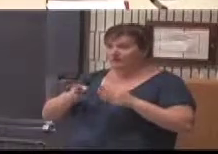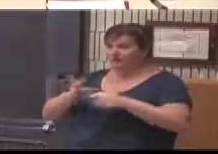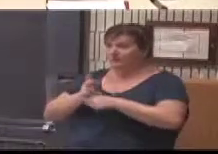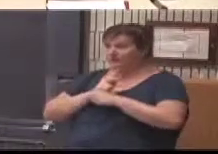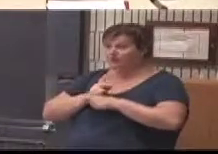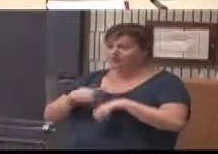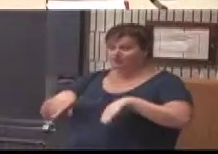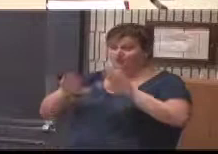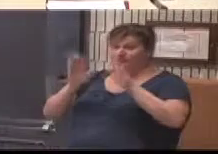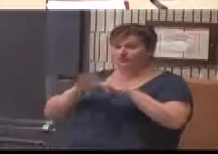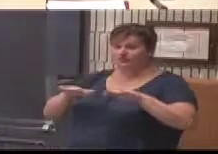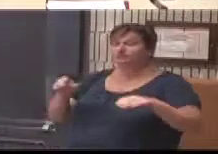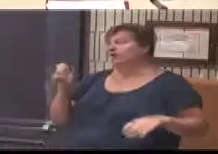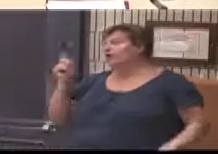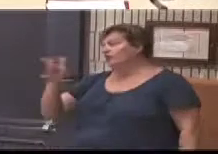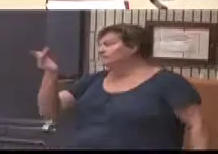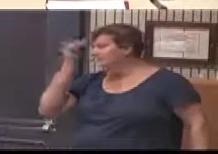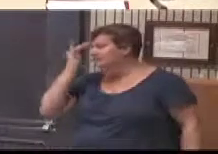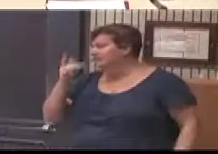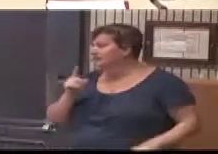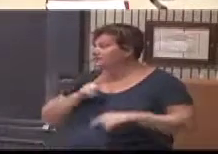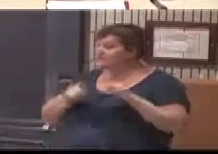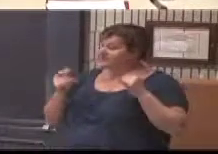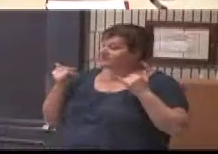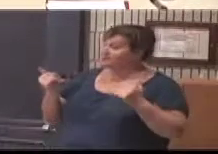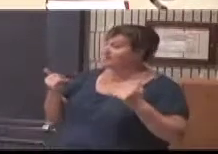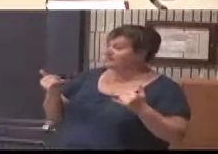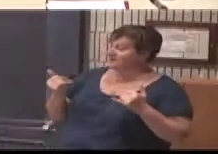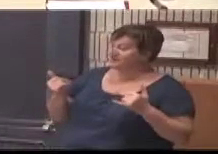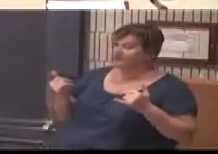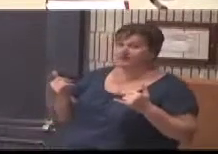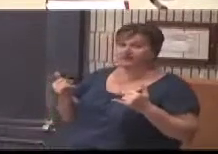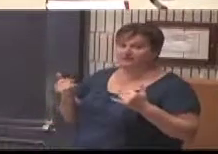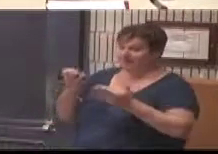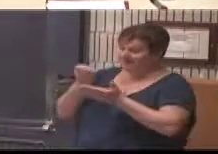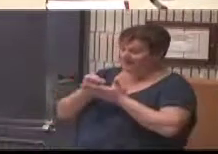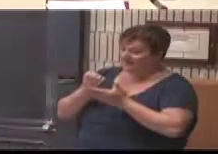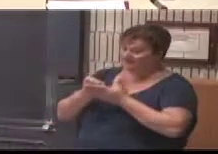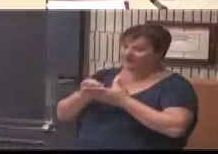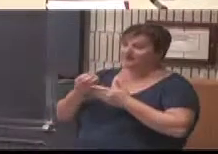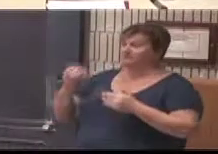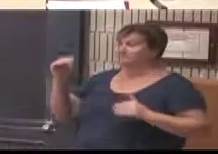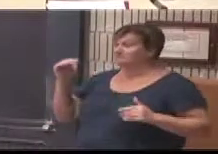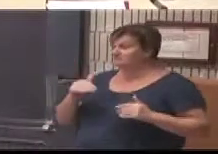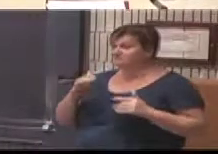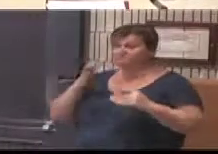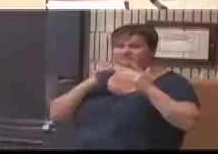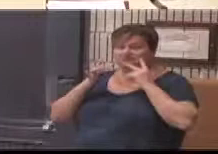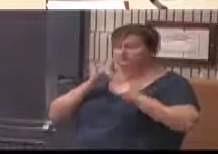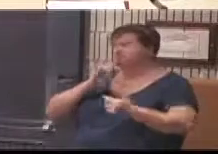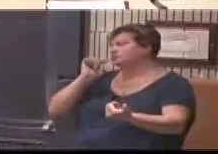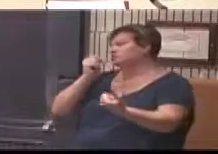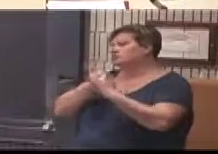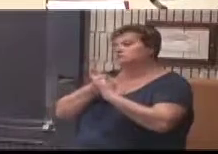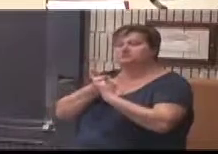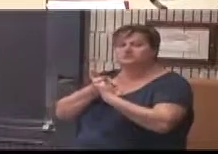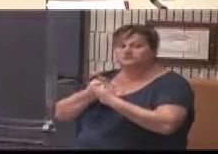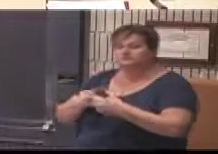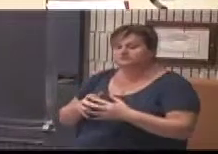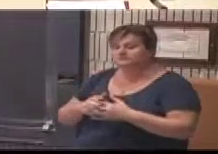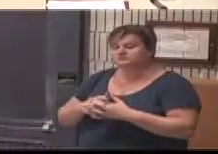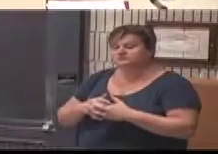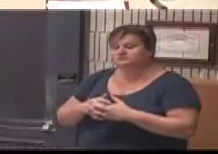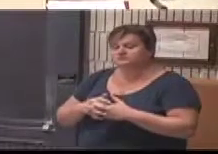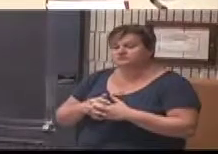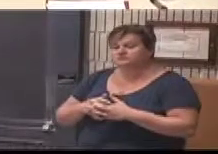children, then it's okay to get sick. But now it's, with the economy and the recession, it's very challenging